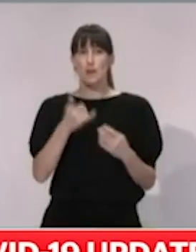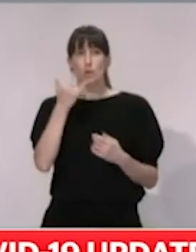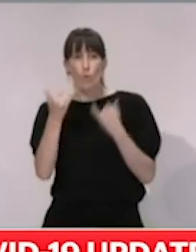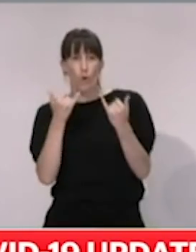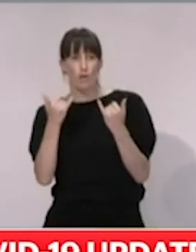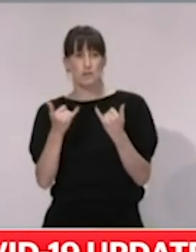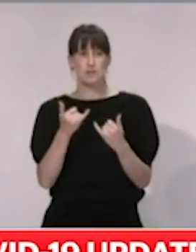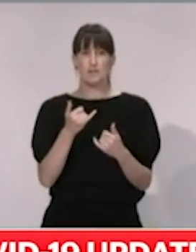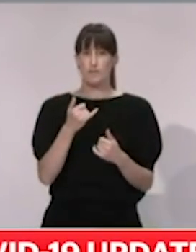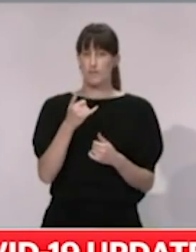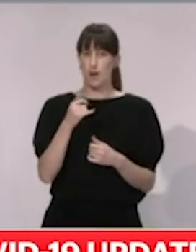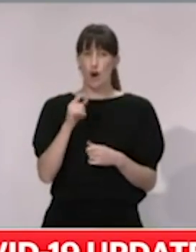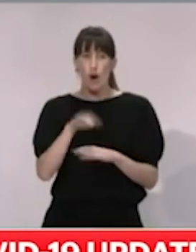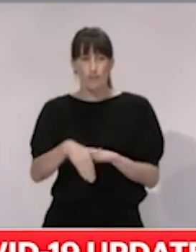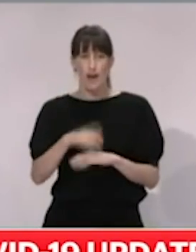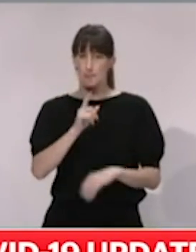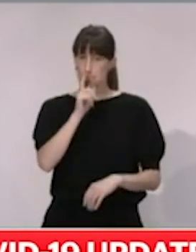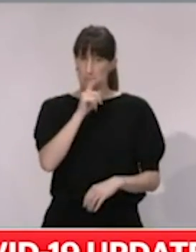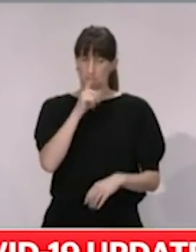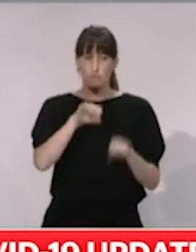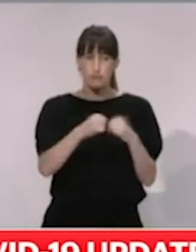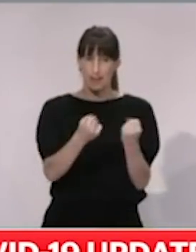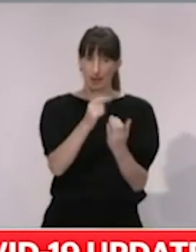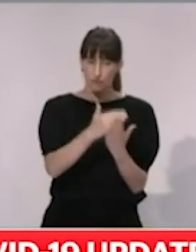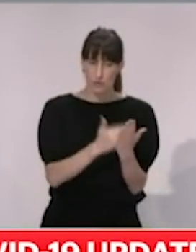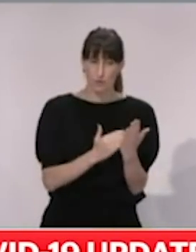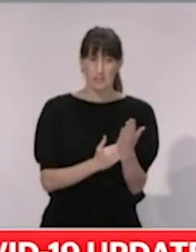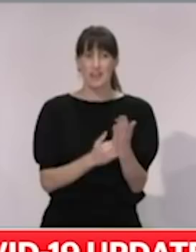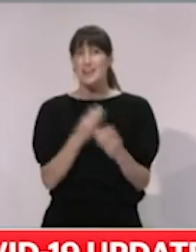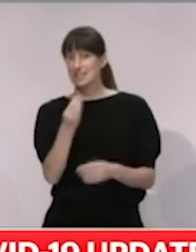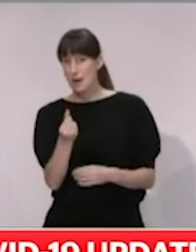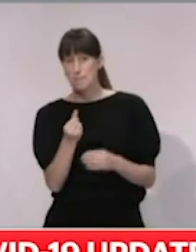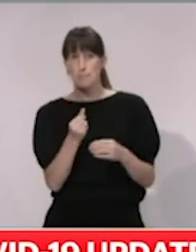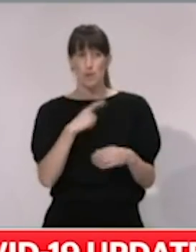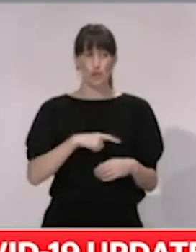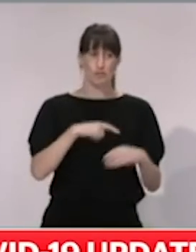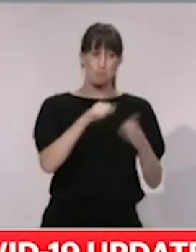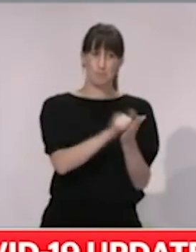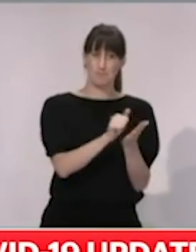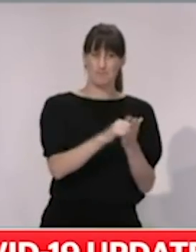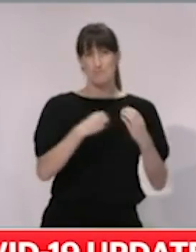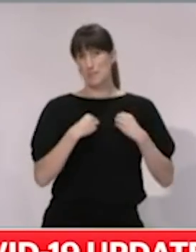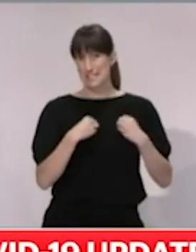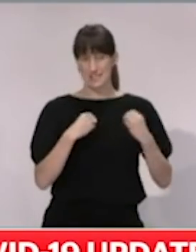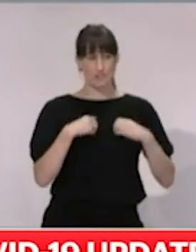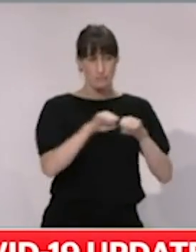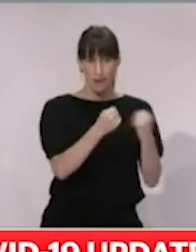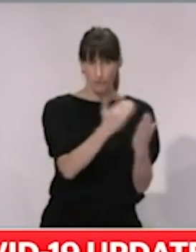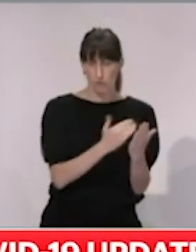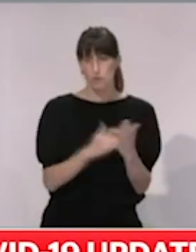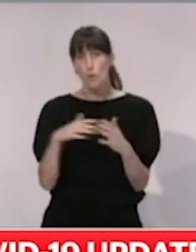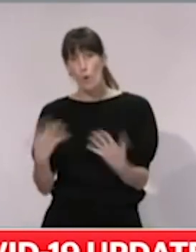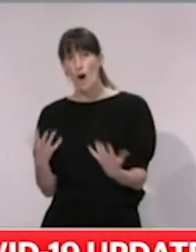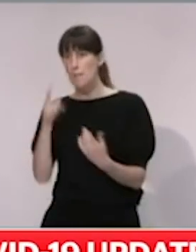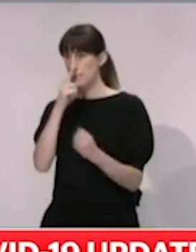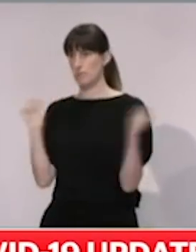those were for businesses and 250 related to mass gatherings. A number of the complaints received have related to